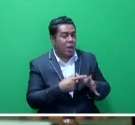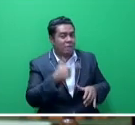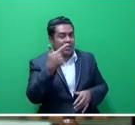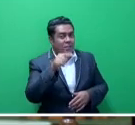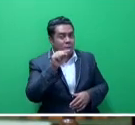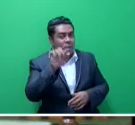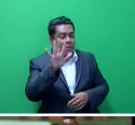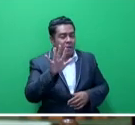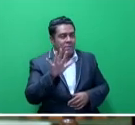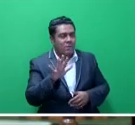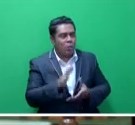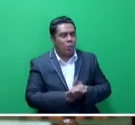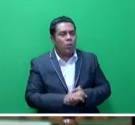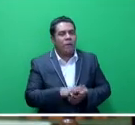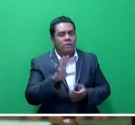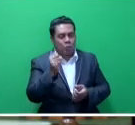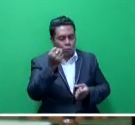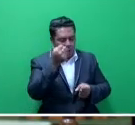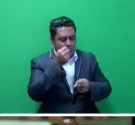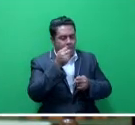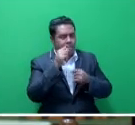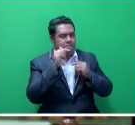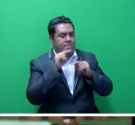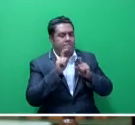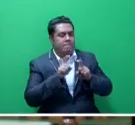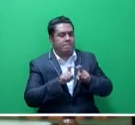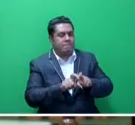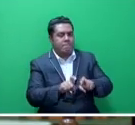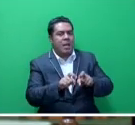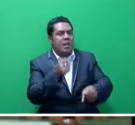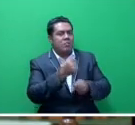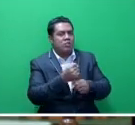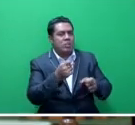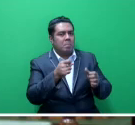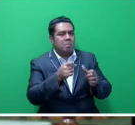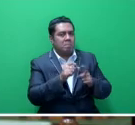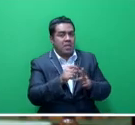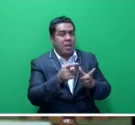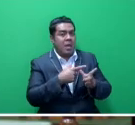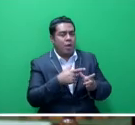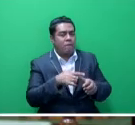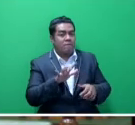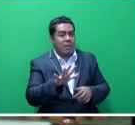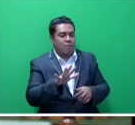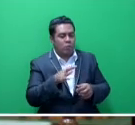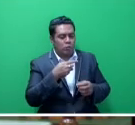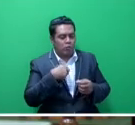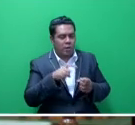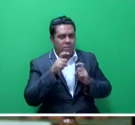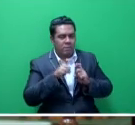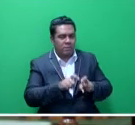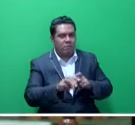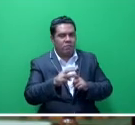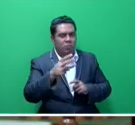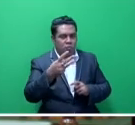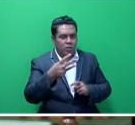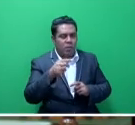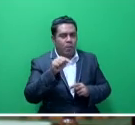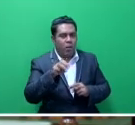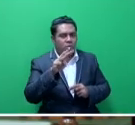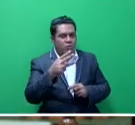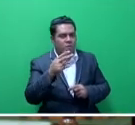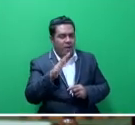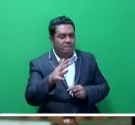to maintain a GPA of 3. Similarly, for an institution that has a GPA of 5, NTS students will have to maintain a GPA of